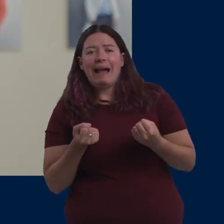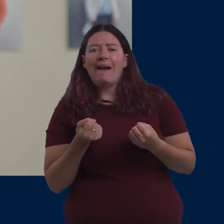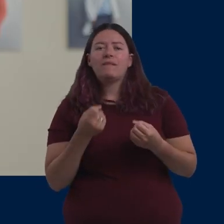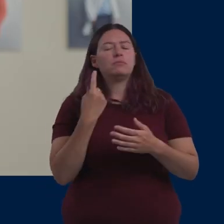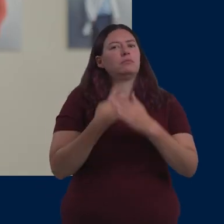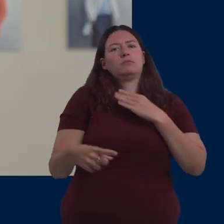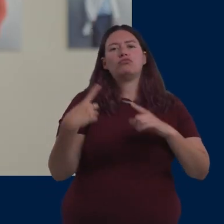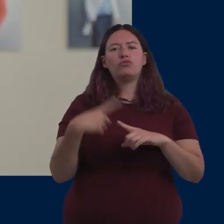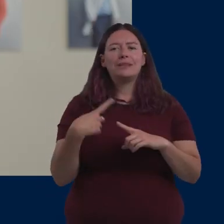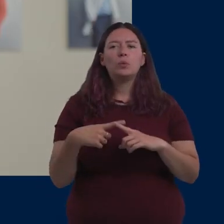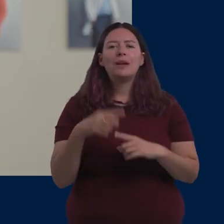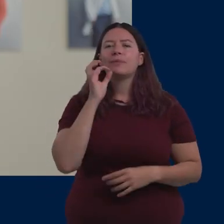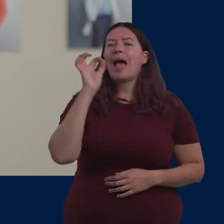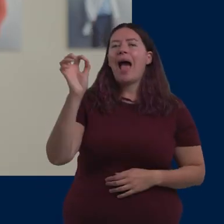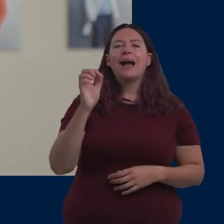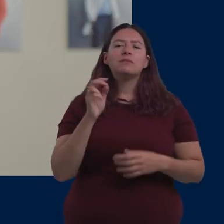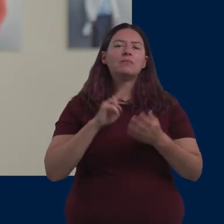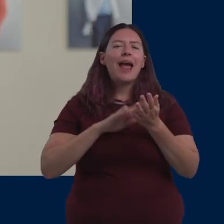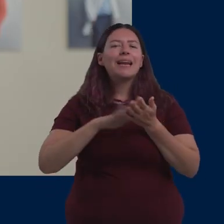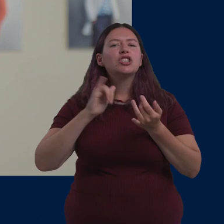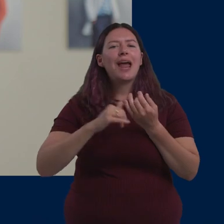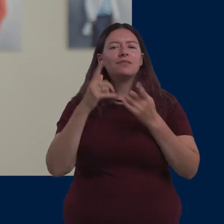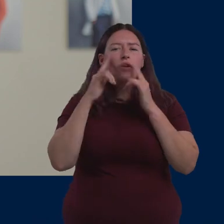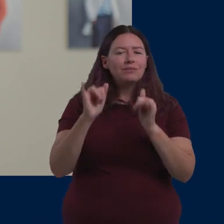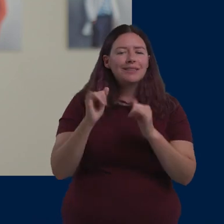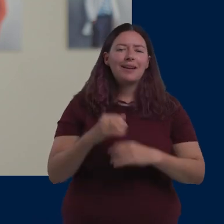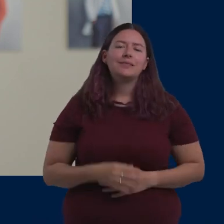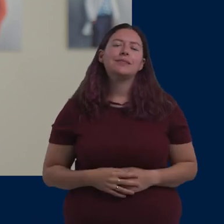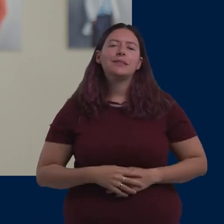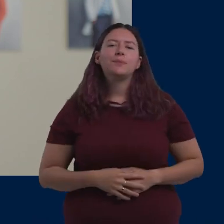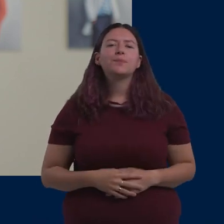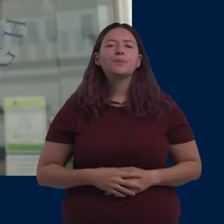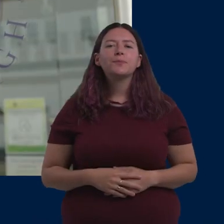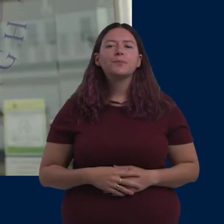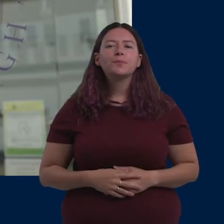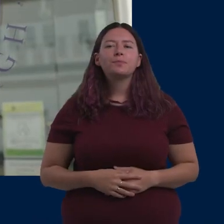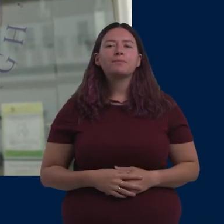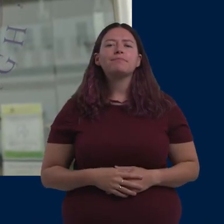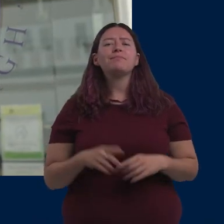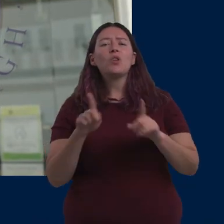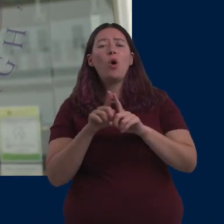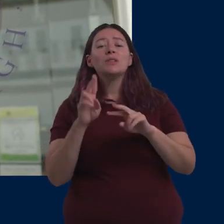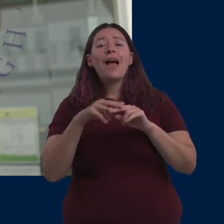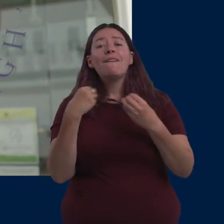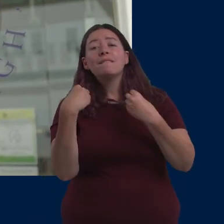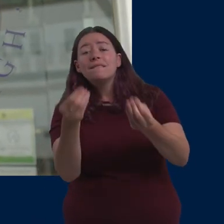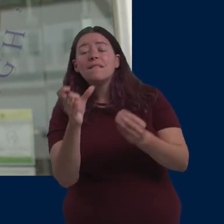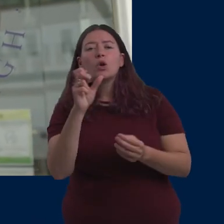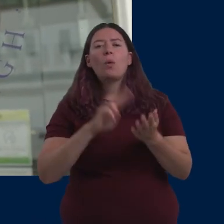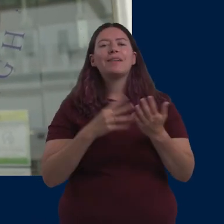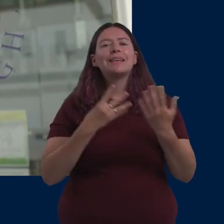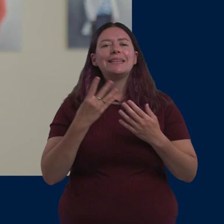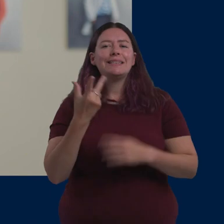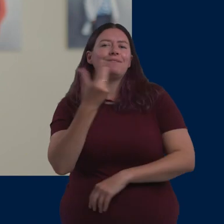should self-isolate immediately and access testing through the National Health Service. Finally, please do take up a